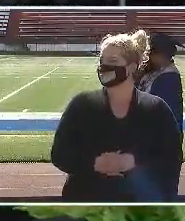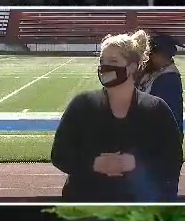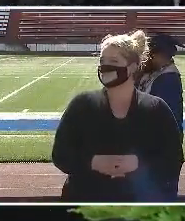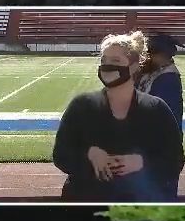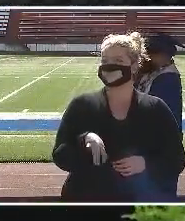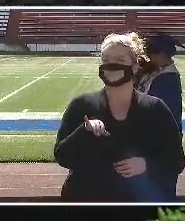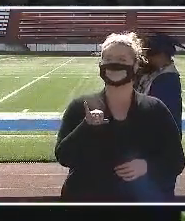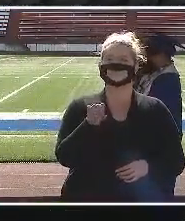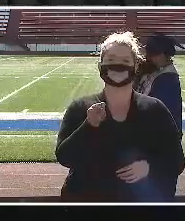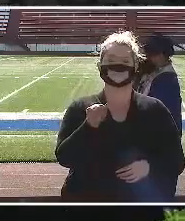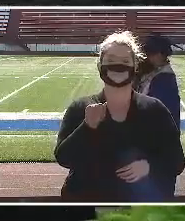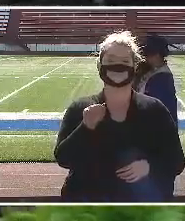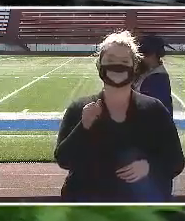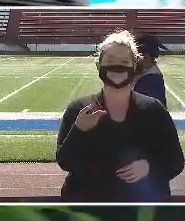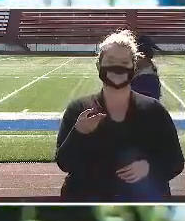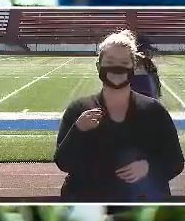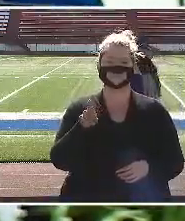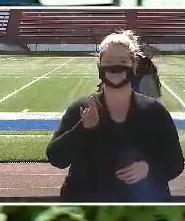Isaiah Ritchie.